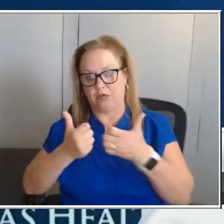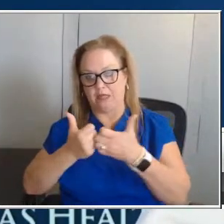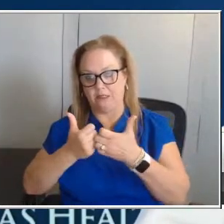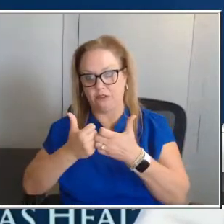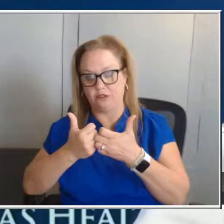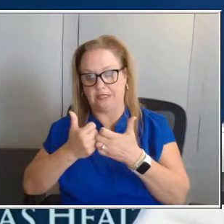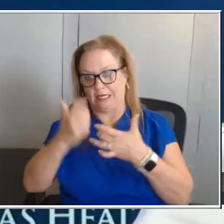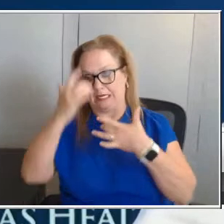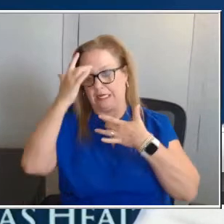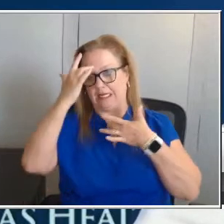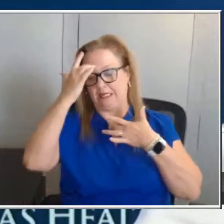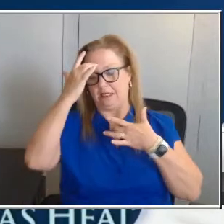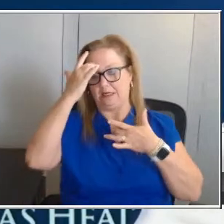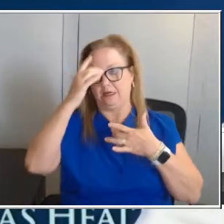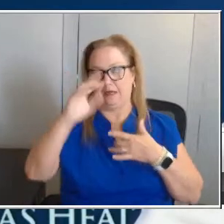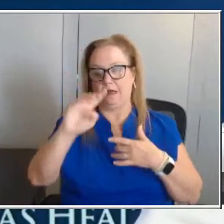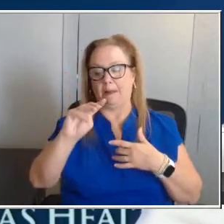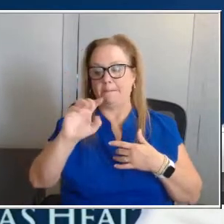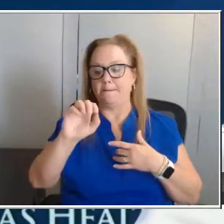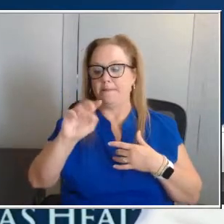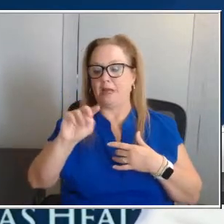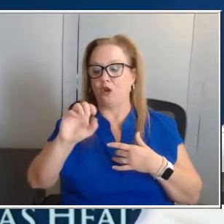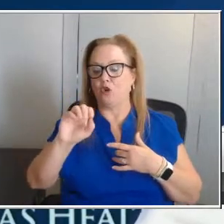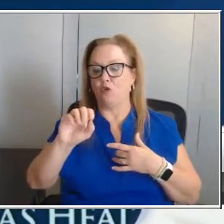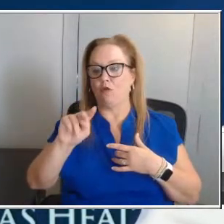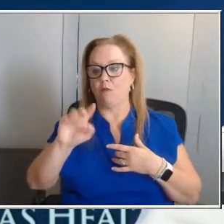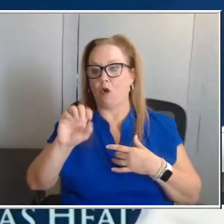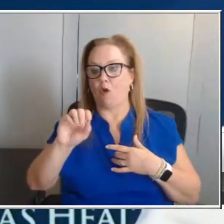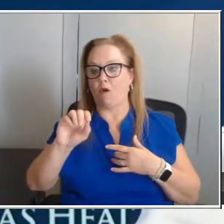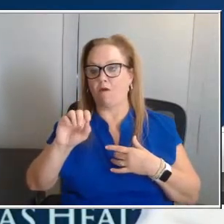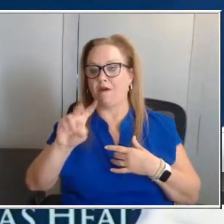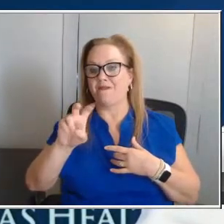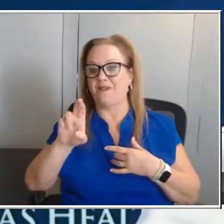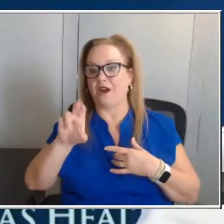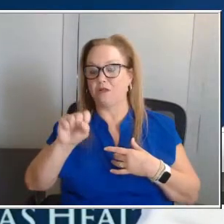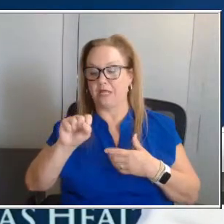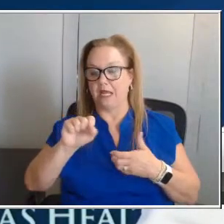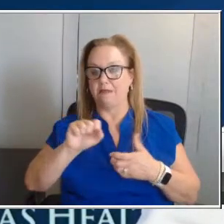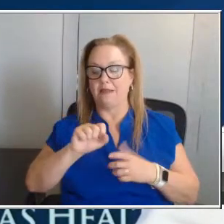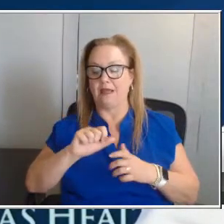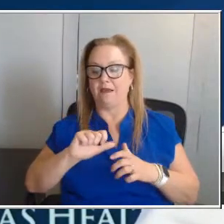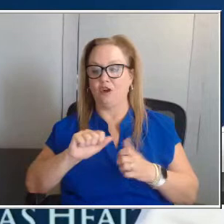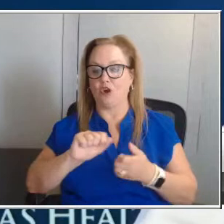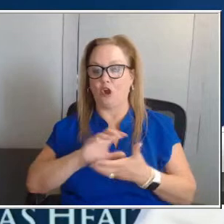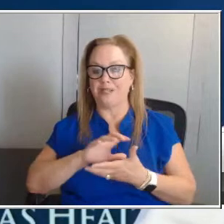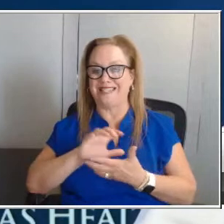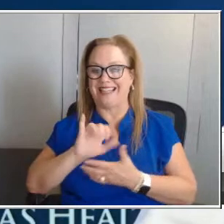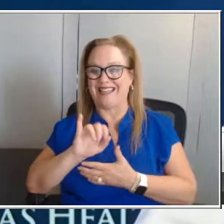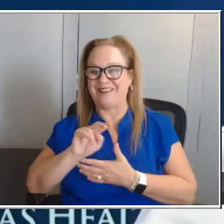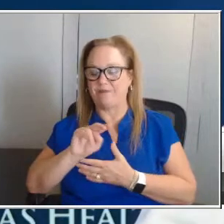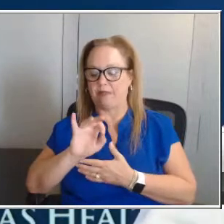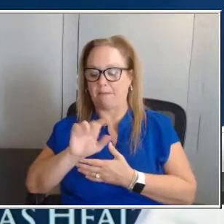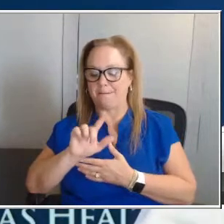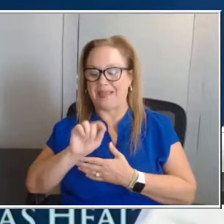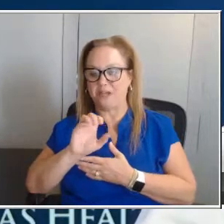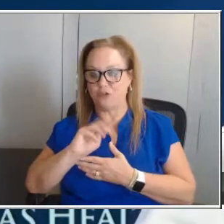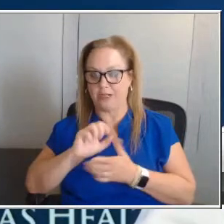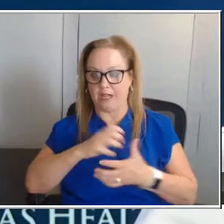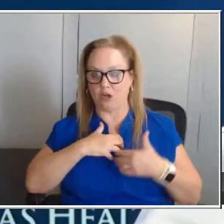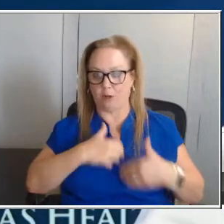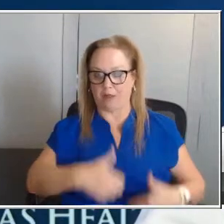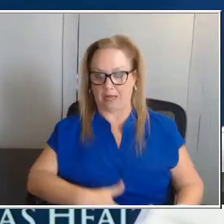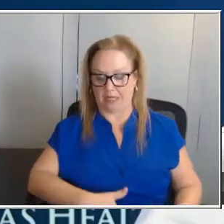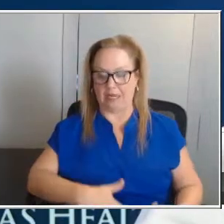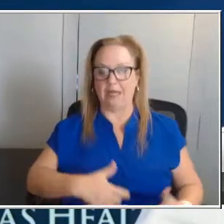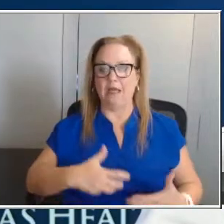illness, metapneumovirus, then those viruses cause inflammation and challenges to your body. It does actually make you